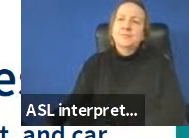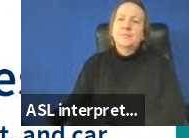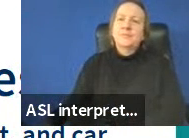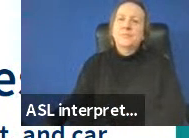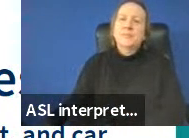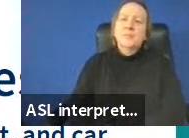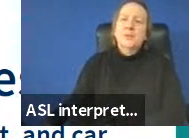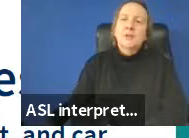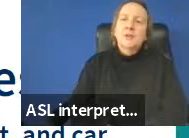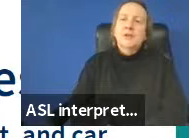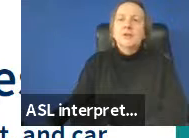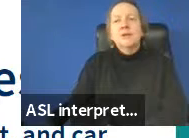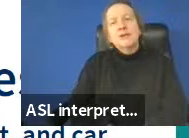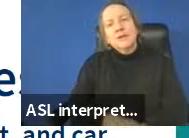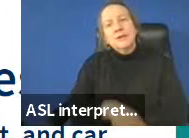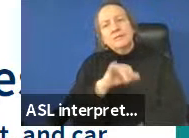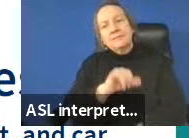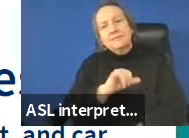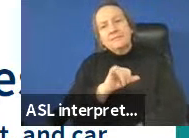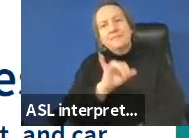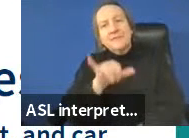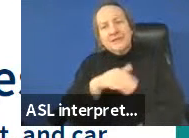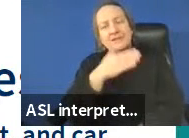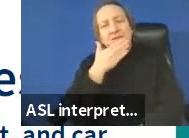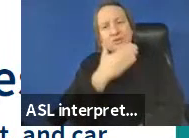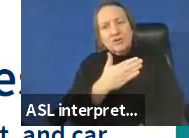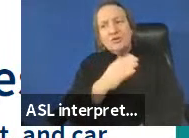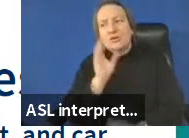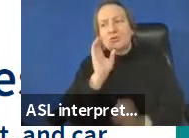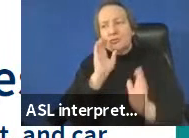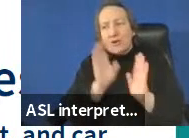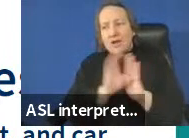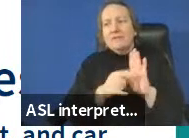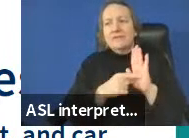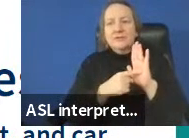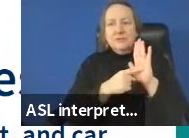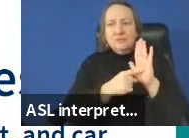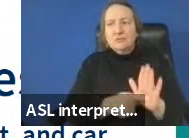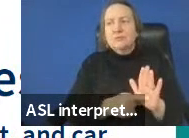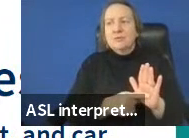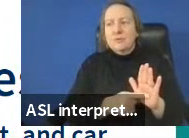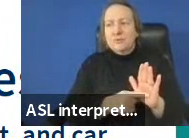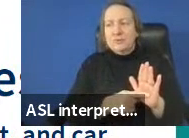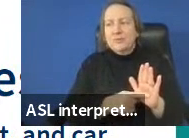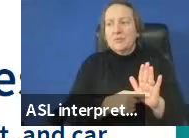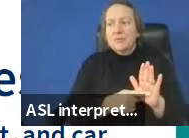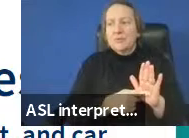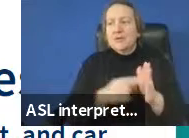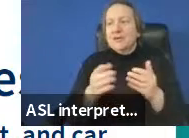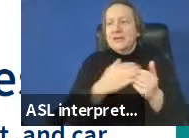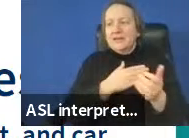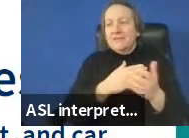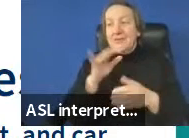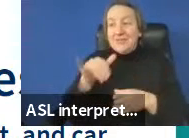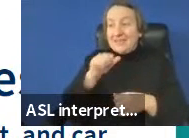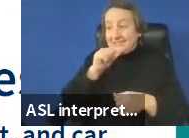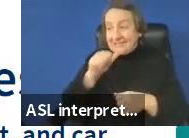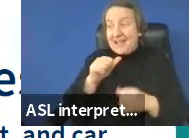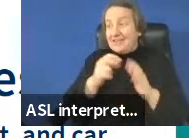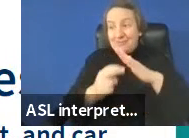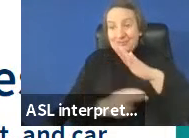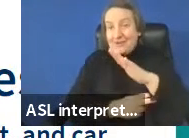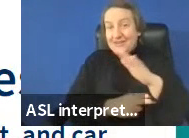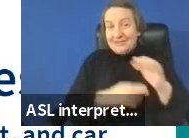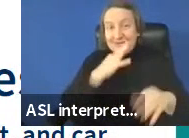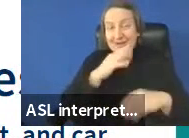This is a good graphic to show, even though it's not the bridge that you're talking about, but